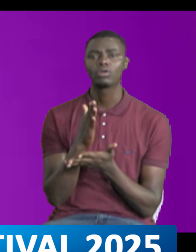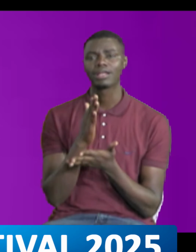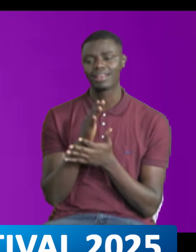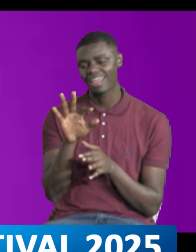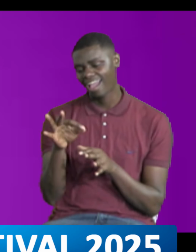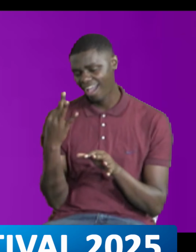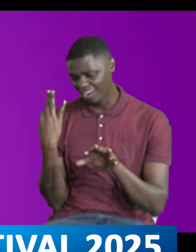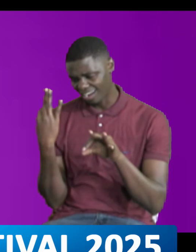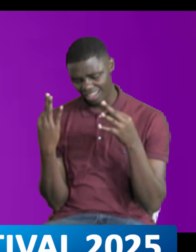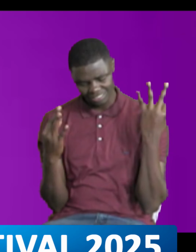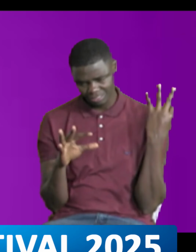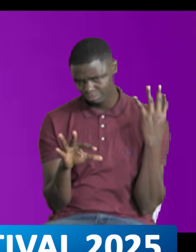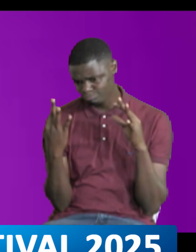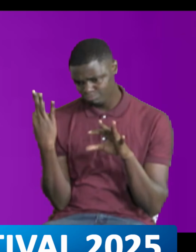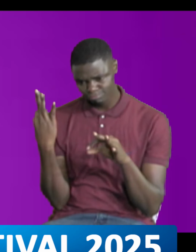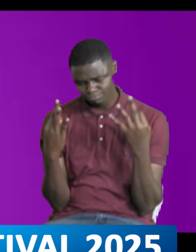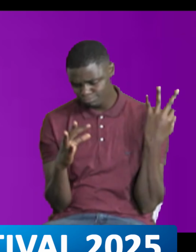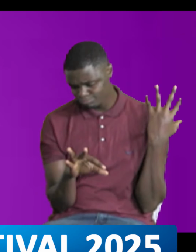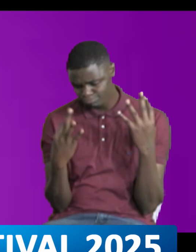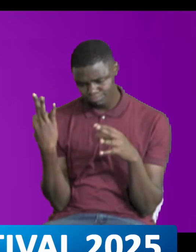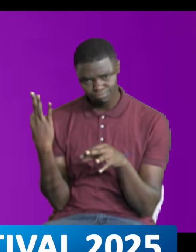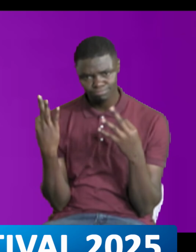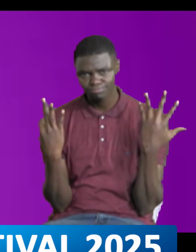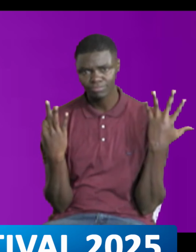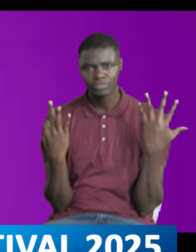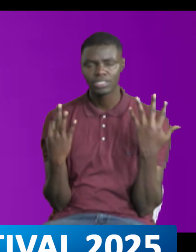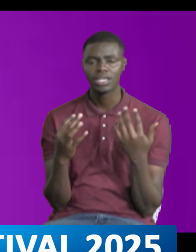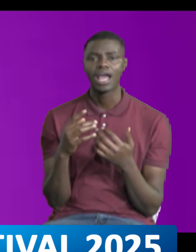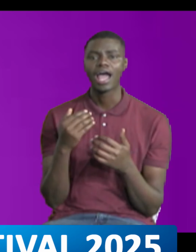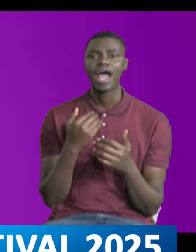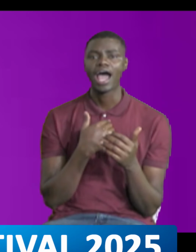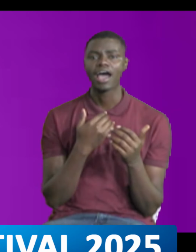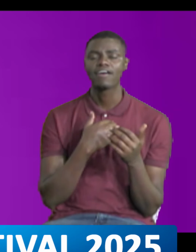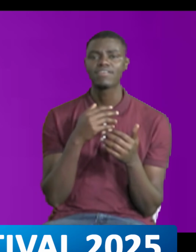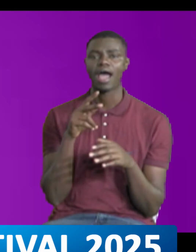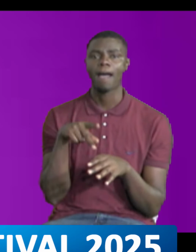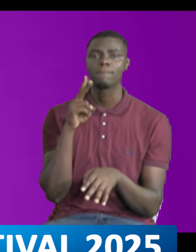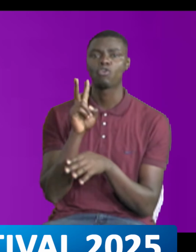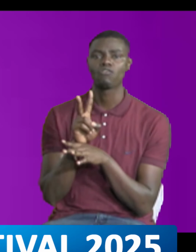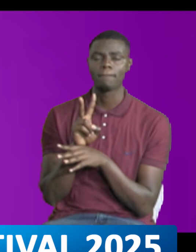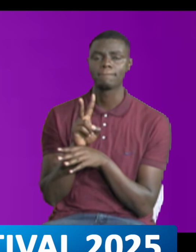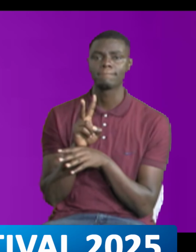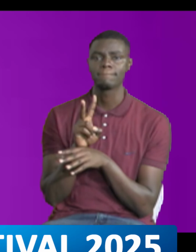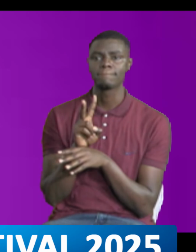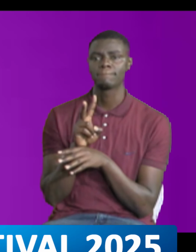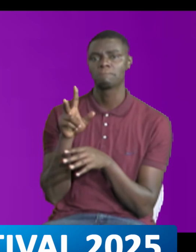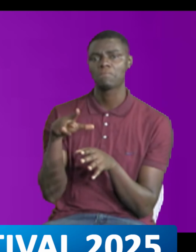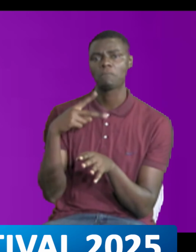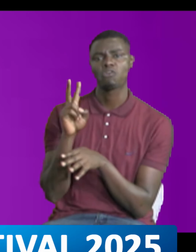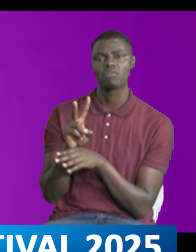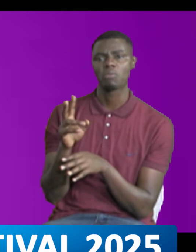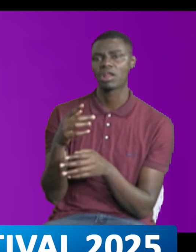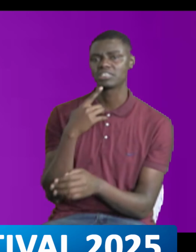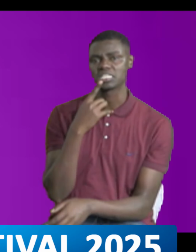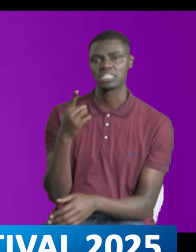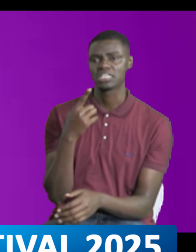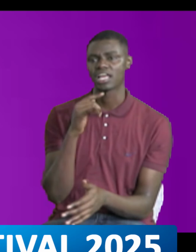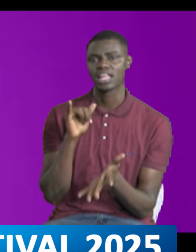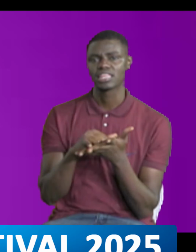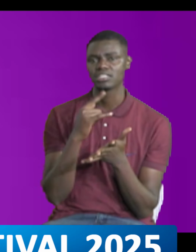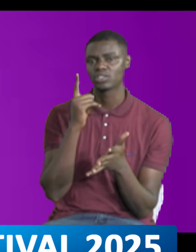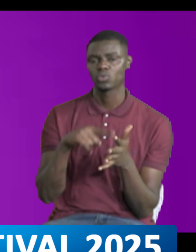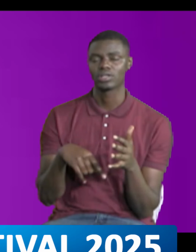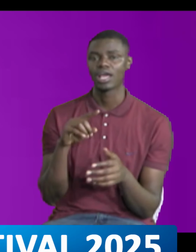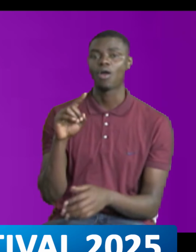analyze. One of there's a proverb that, or rather, I don't know, it's a saying that says,